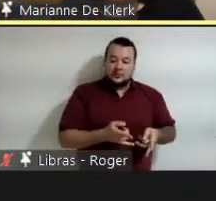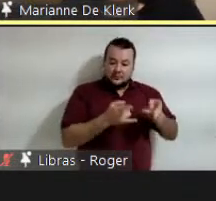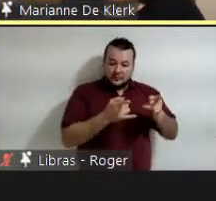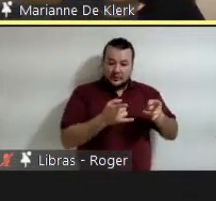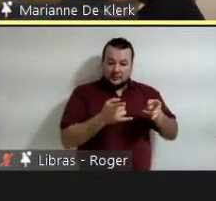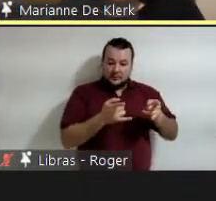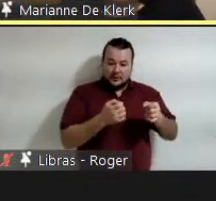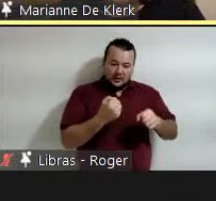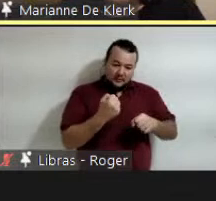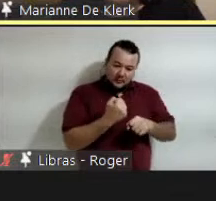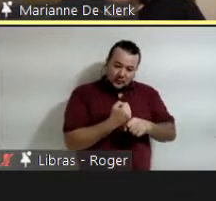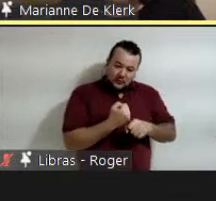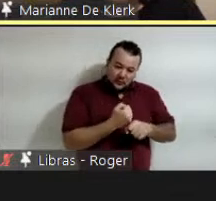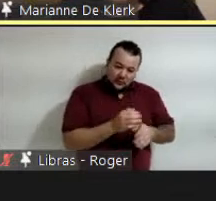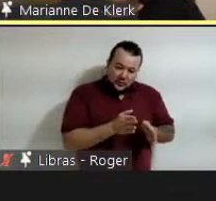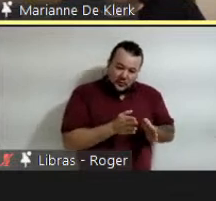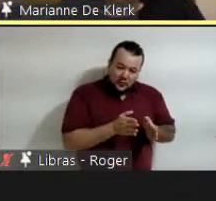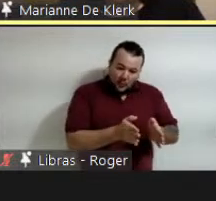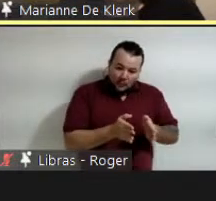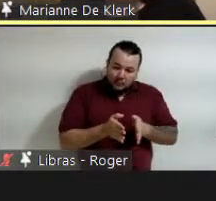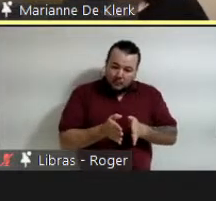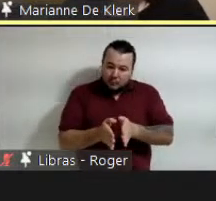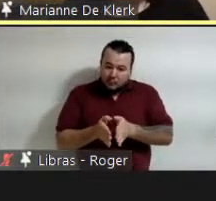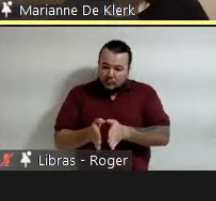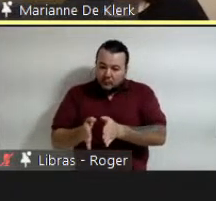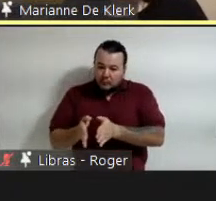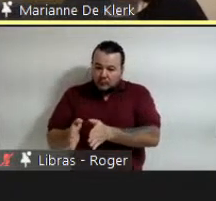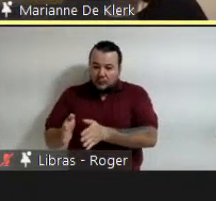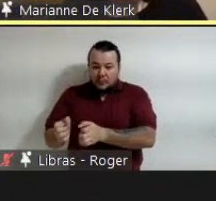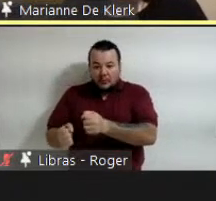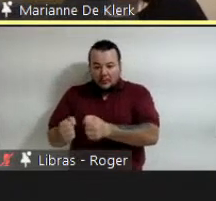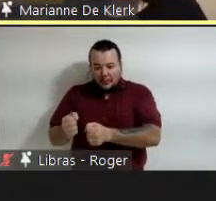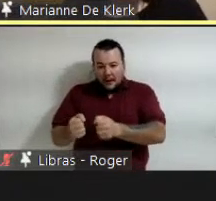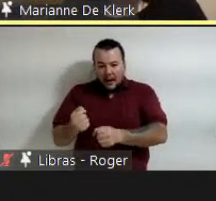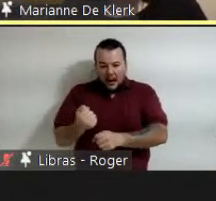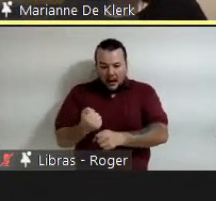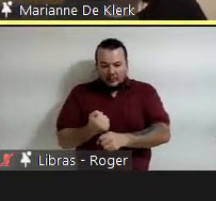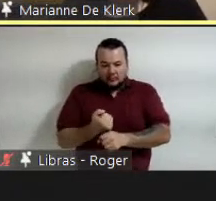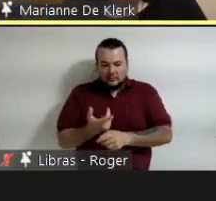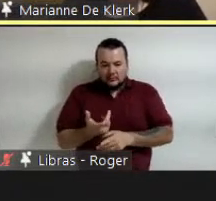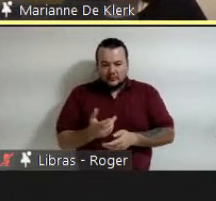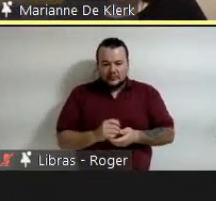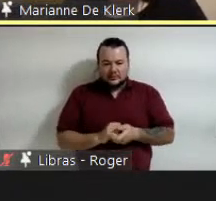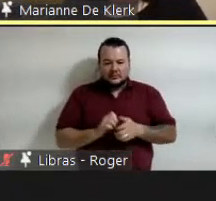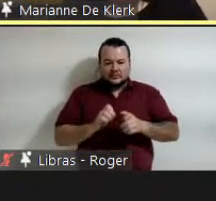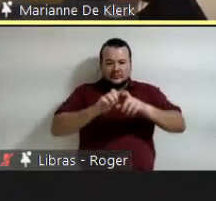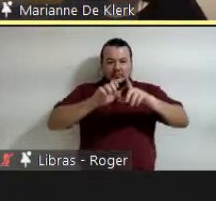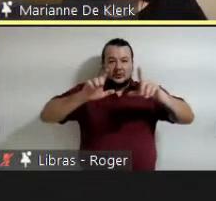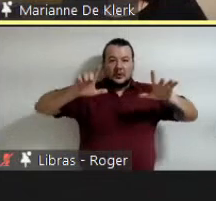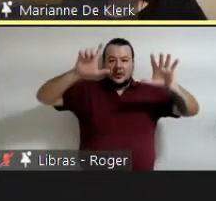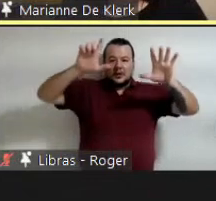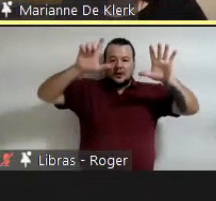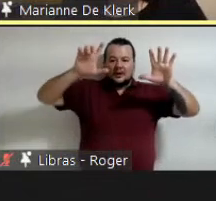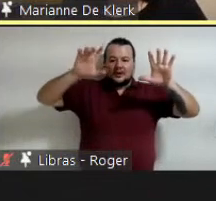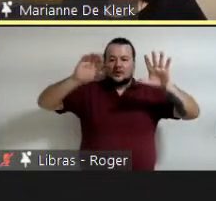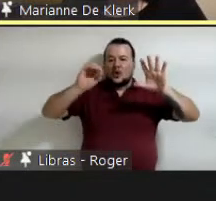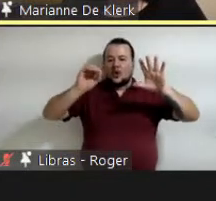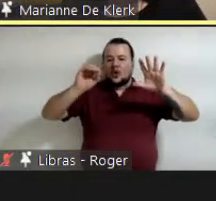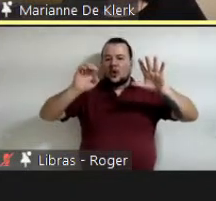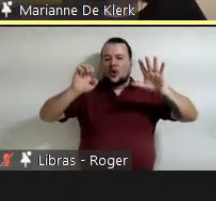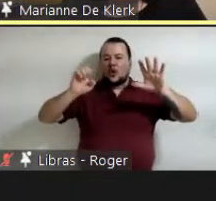rooftops just sticking out, but that wonderful western facade is now obscured. And this is